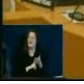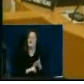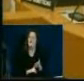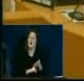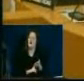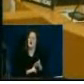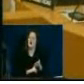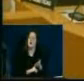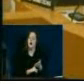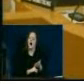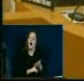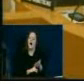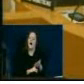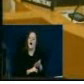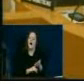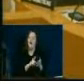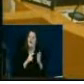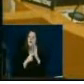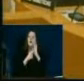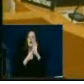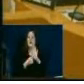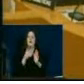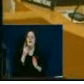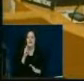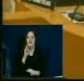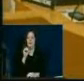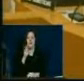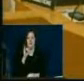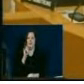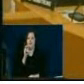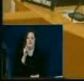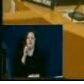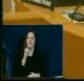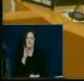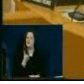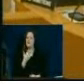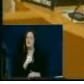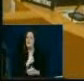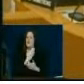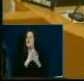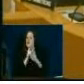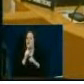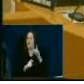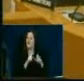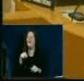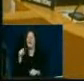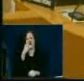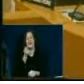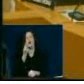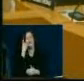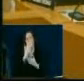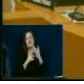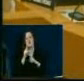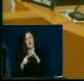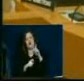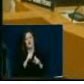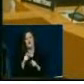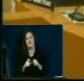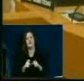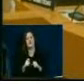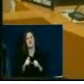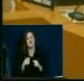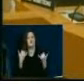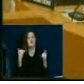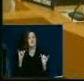contract is presented to Dr. McIntyre. We do have some questions, and they understand there's some questions